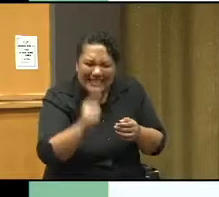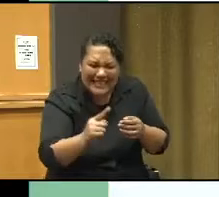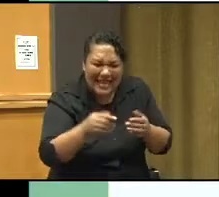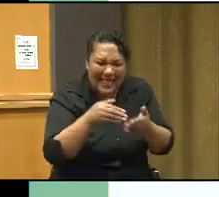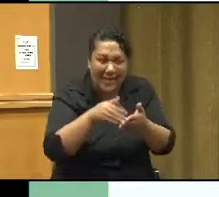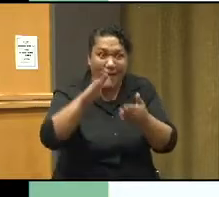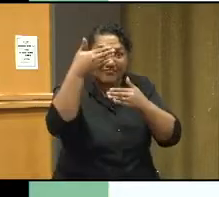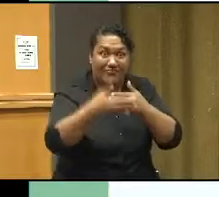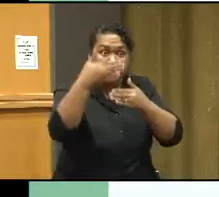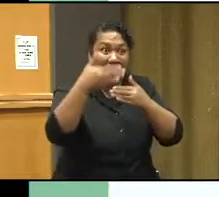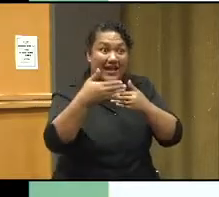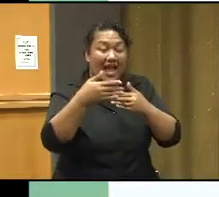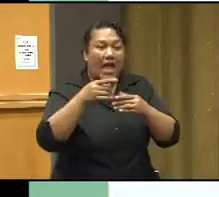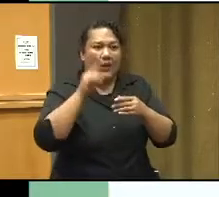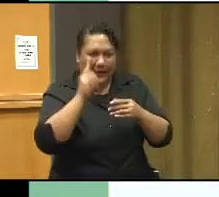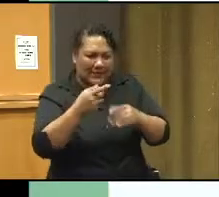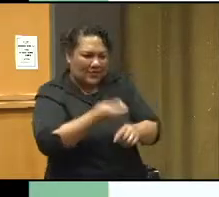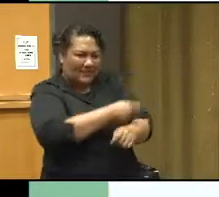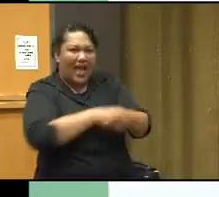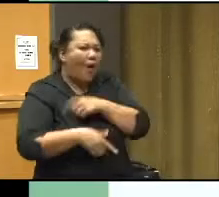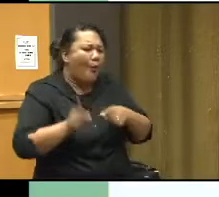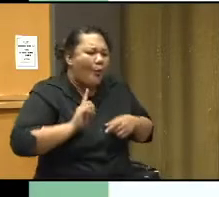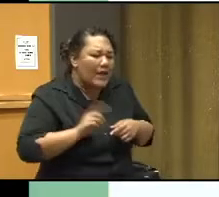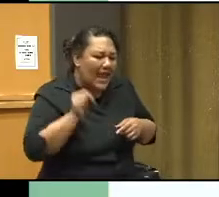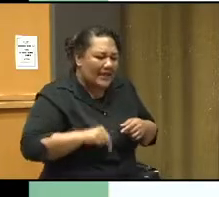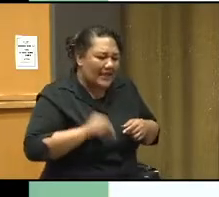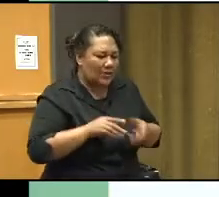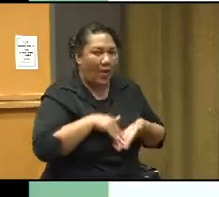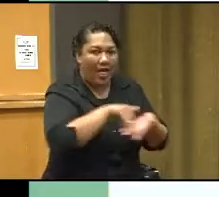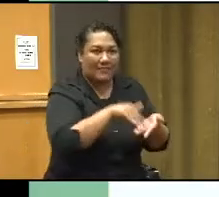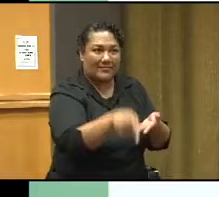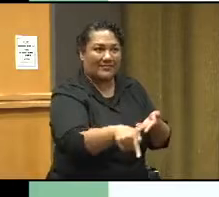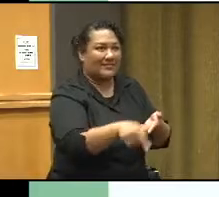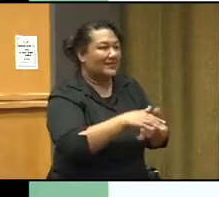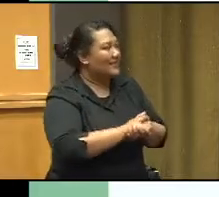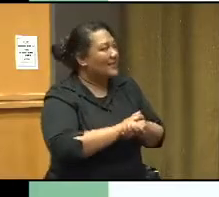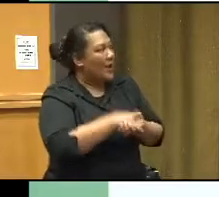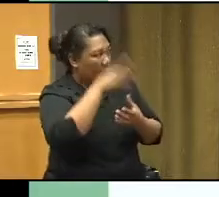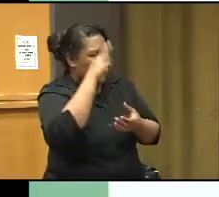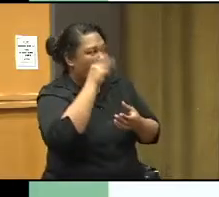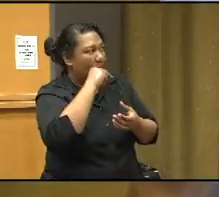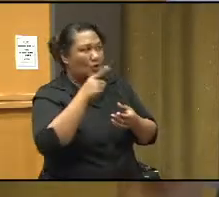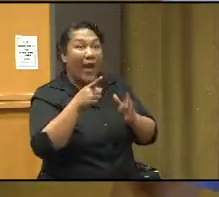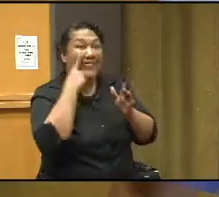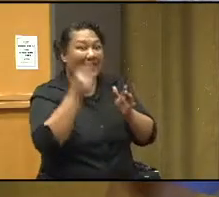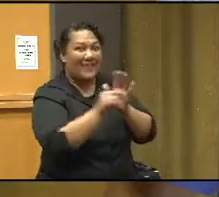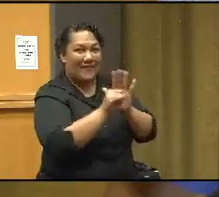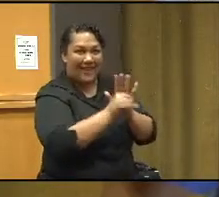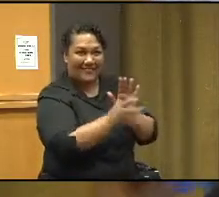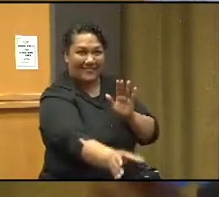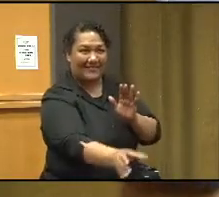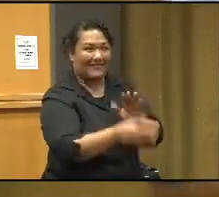other students. And also I've noticed sort of one of the points raised earlier was about knowing where to pitch